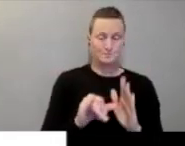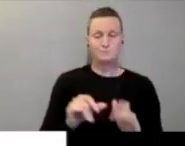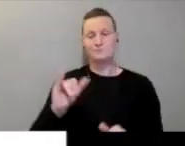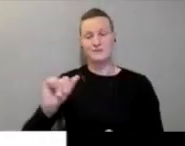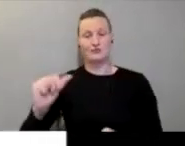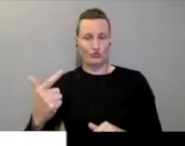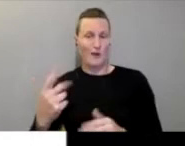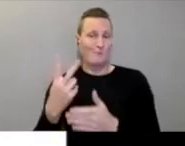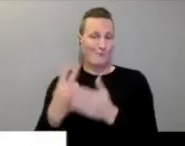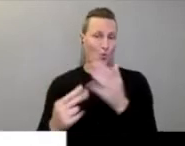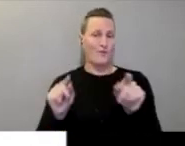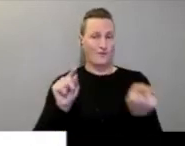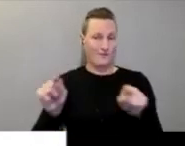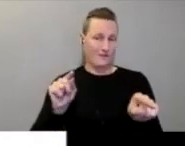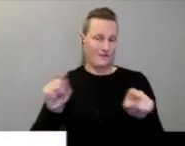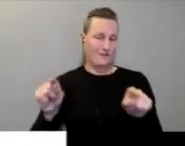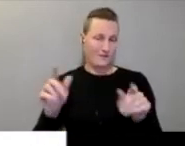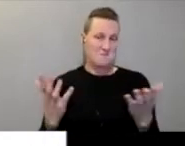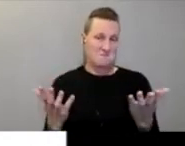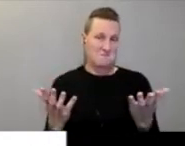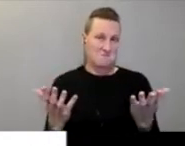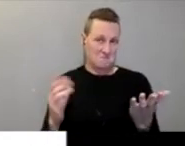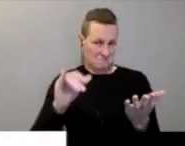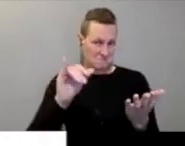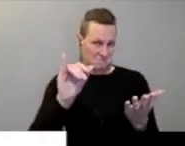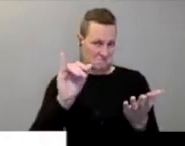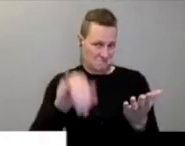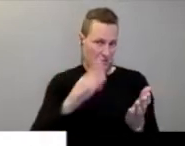it out there. Yeah.